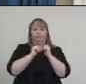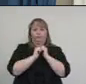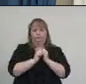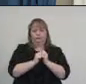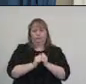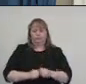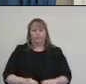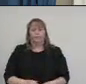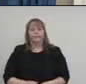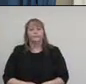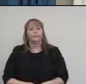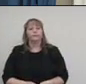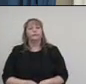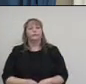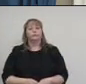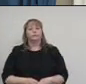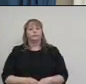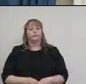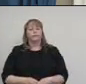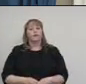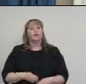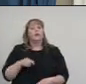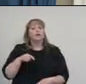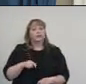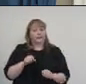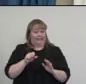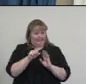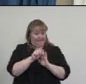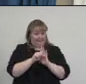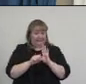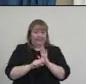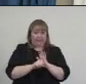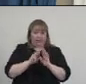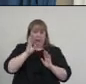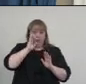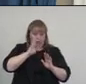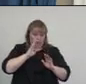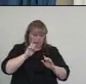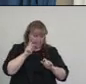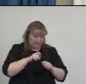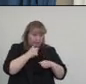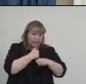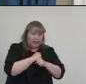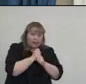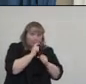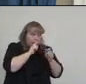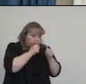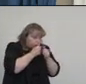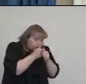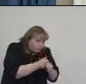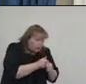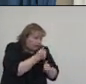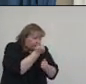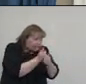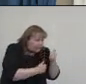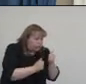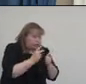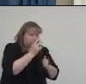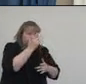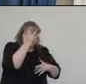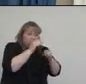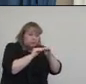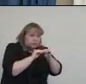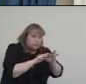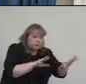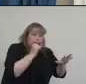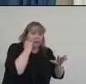reporting and analysis. The state must maintain the ability to track warning signs in order to prevent an avoidable